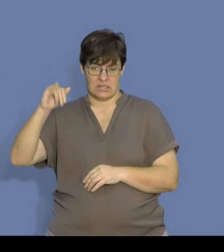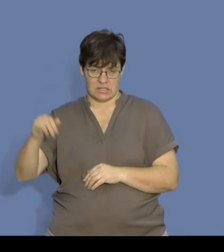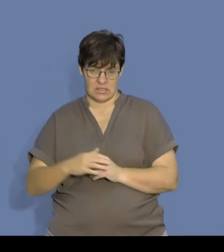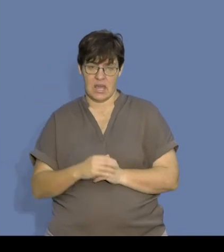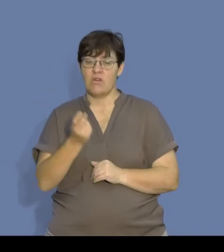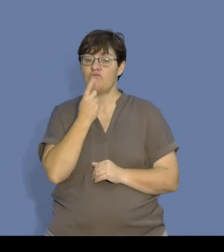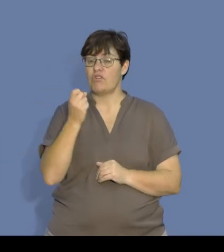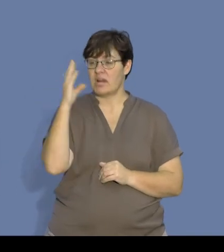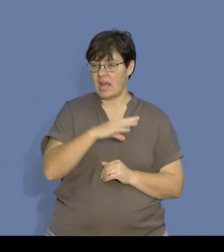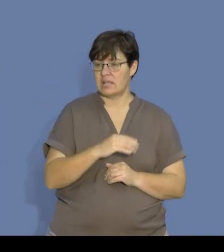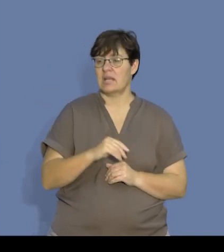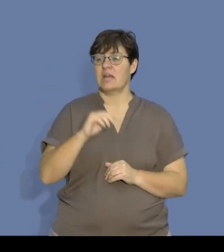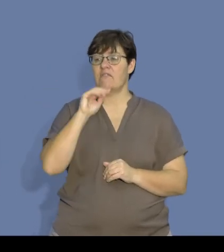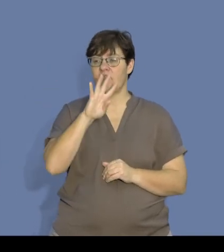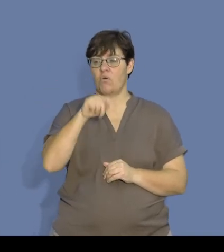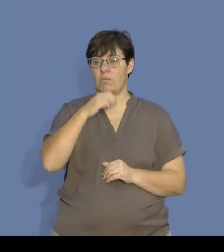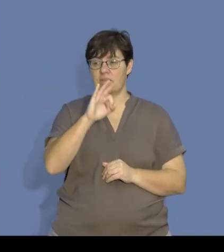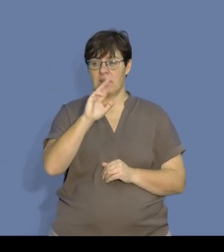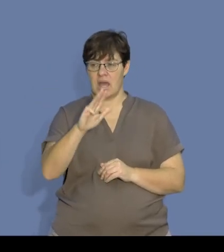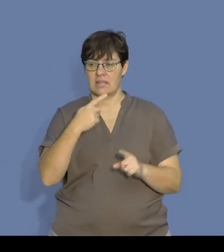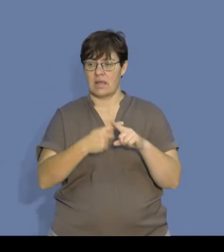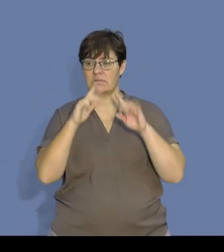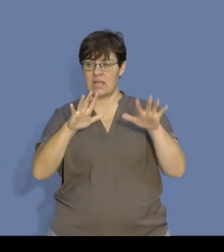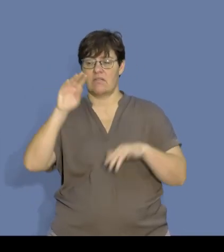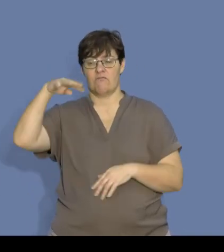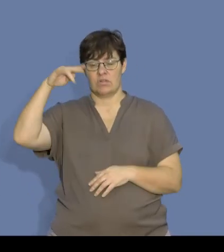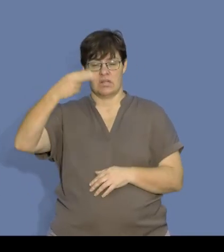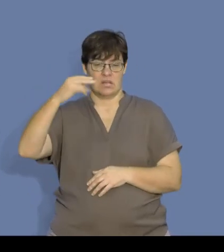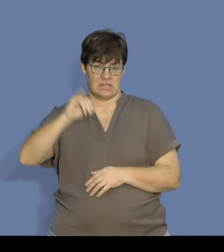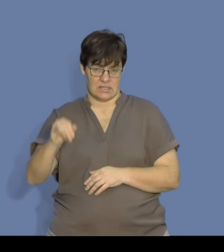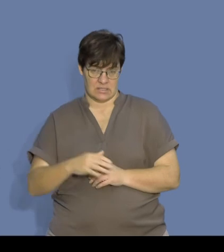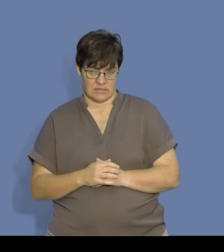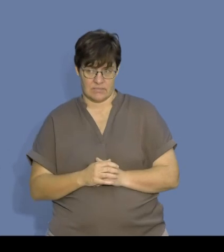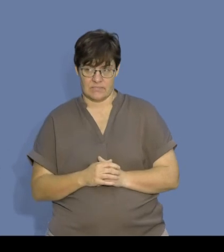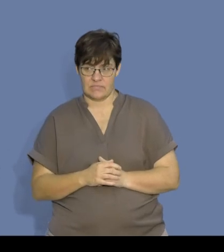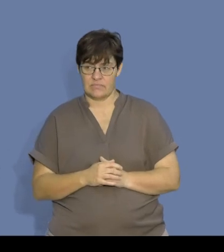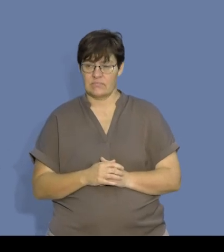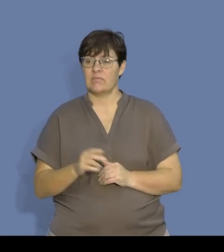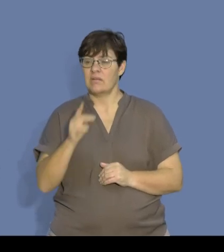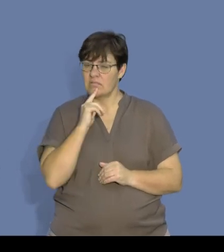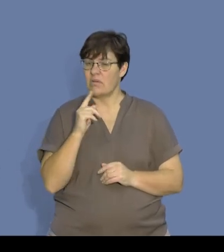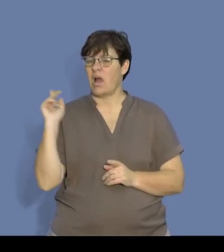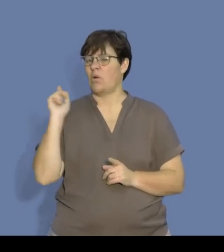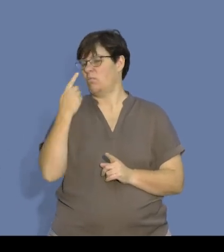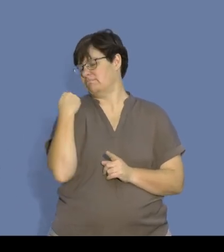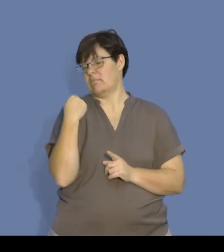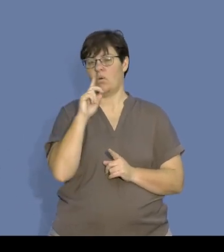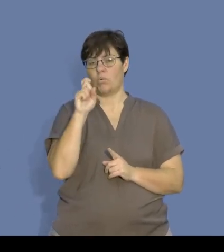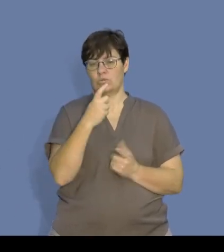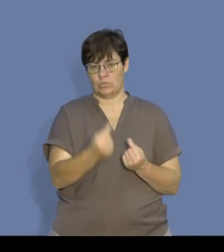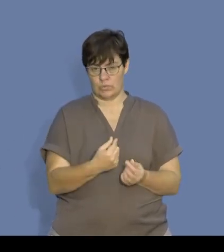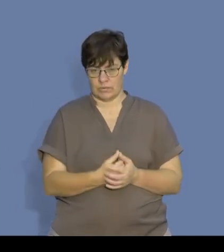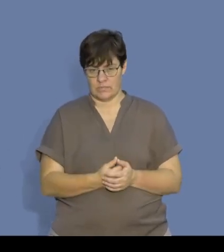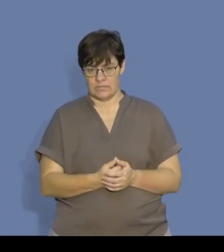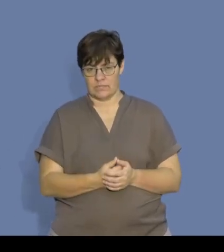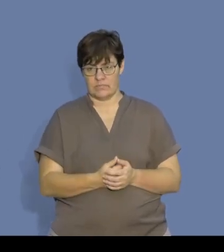light is 4,39 times 10 to the 14. So this is actually related to the question we just did. First thing is